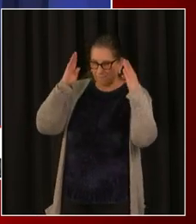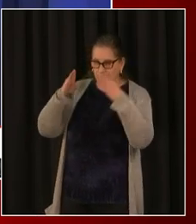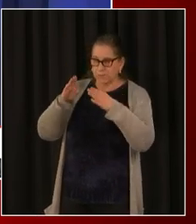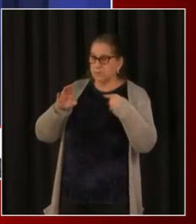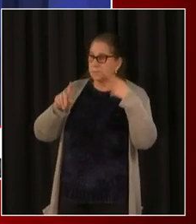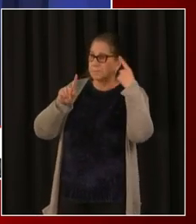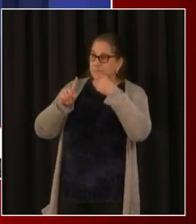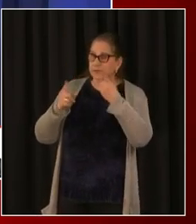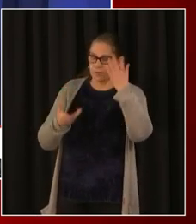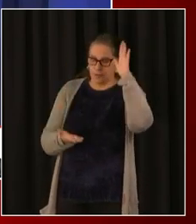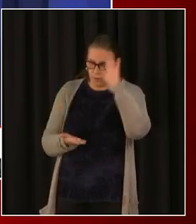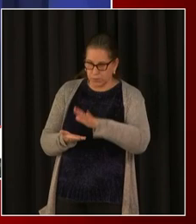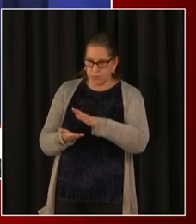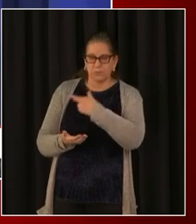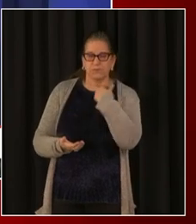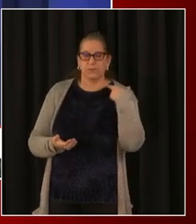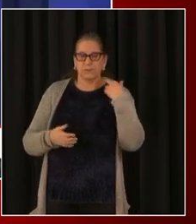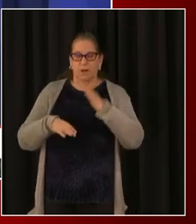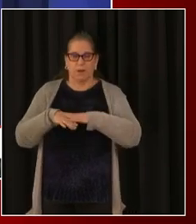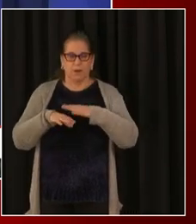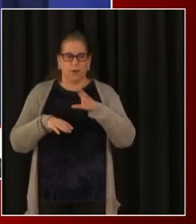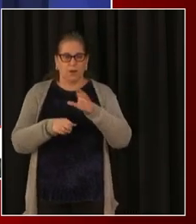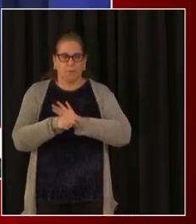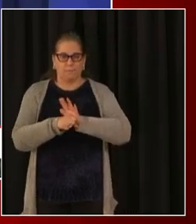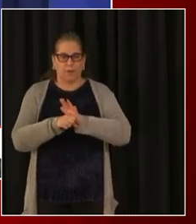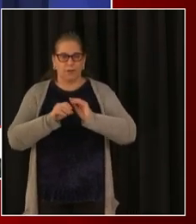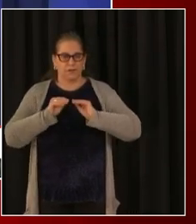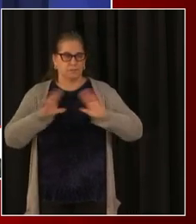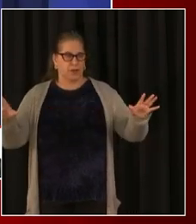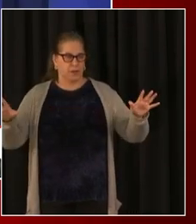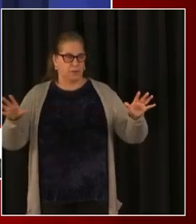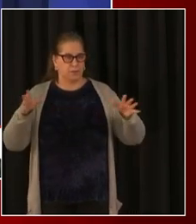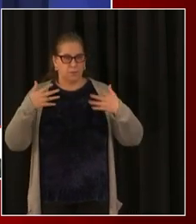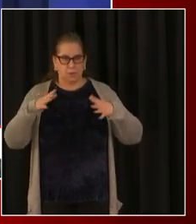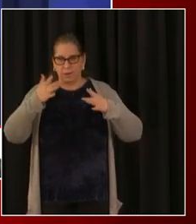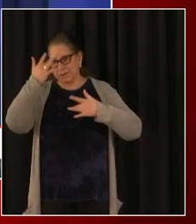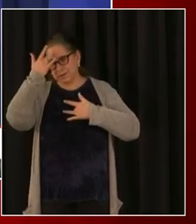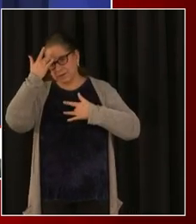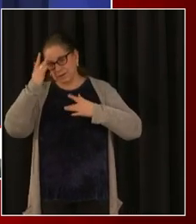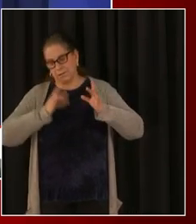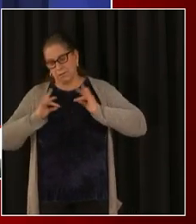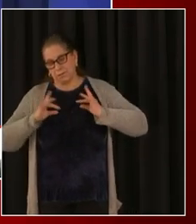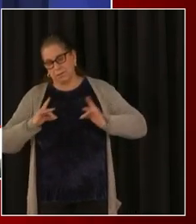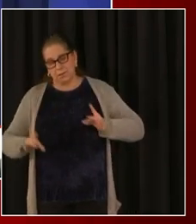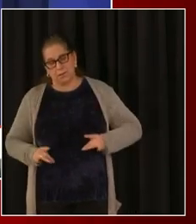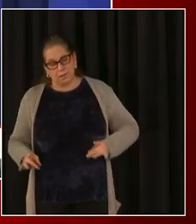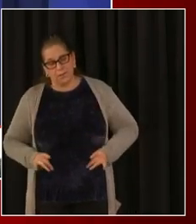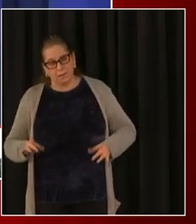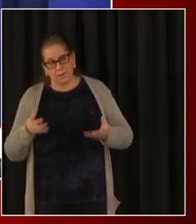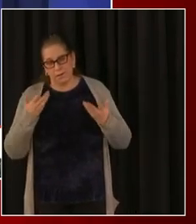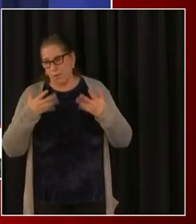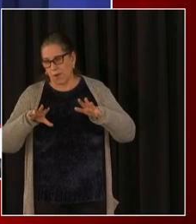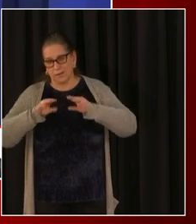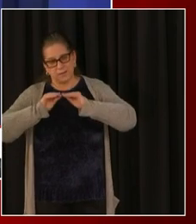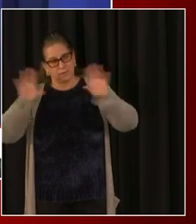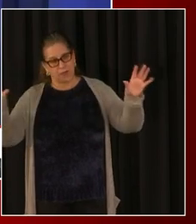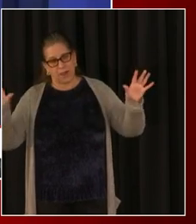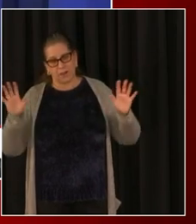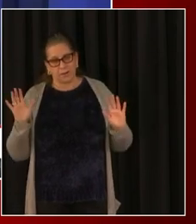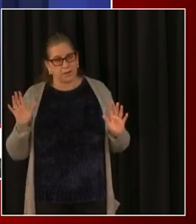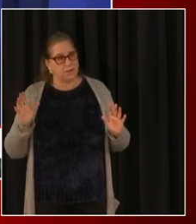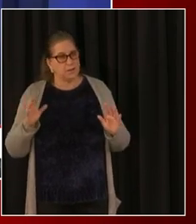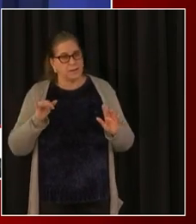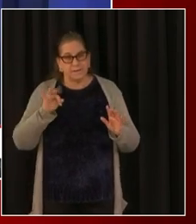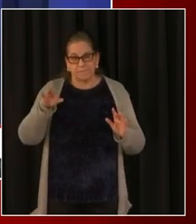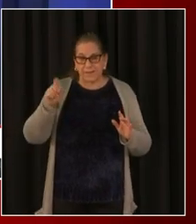of transmission and ensuring that anyone who needs testing support that exceeds what their capacity is has access to it in a meaningful